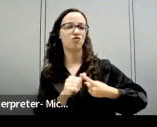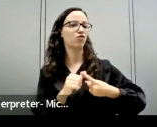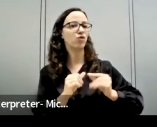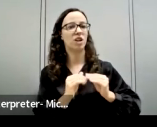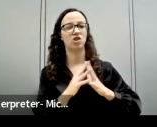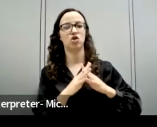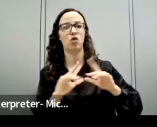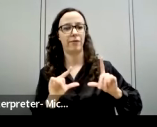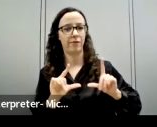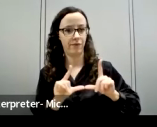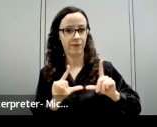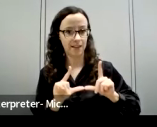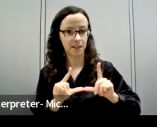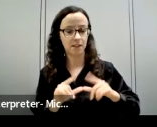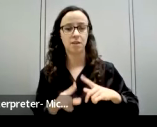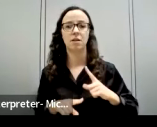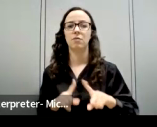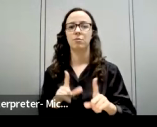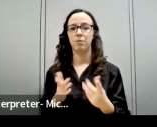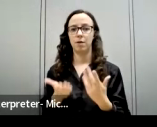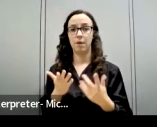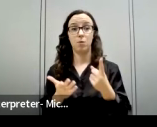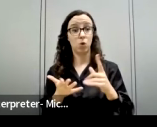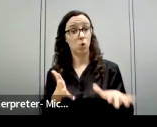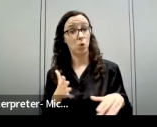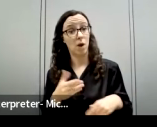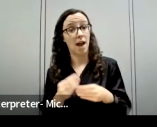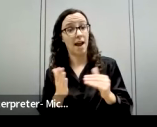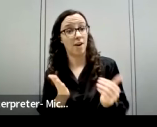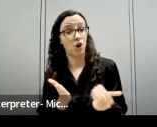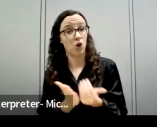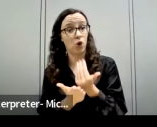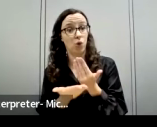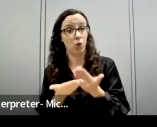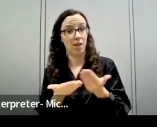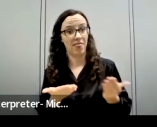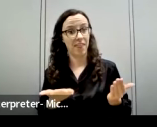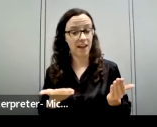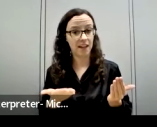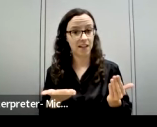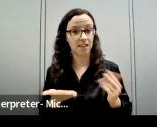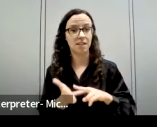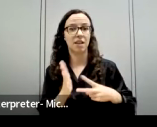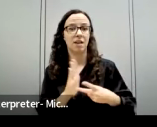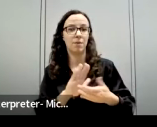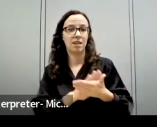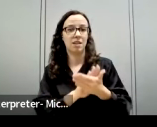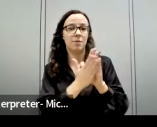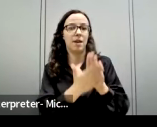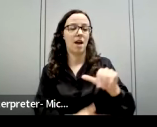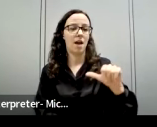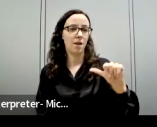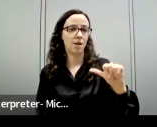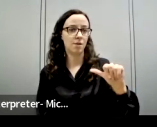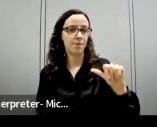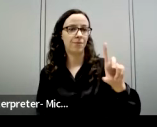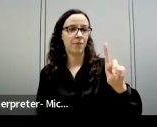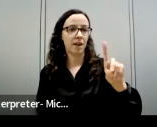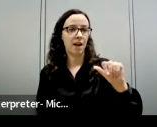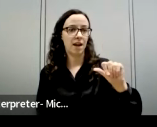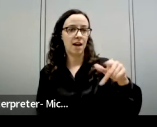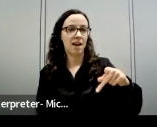right? But you might end up adding new things to it, which would make it an adaptation. So a lot of times, kind of like